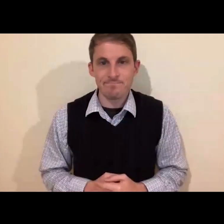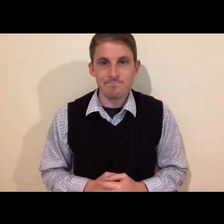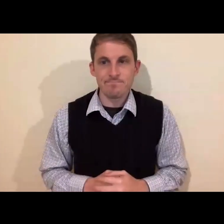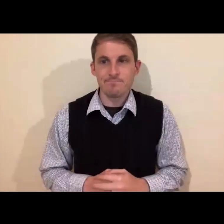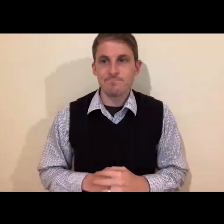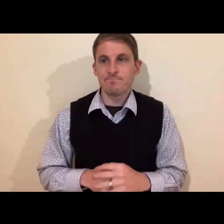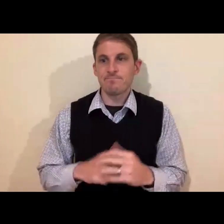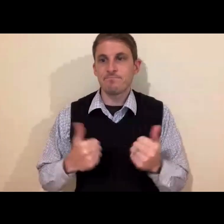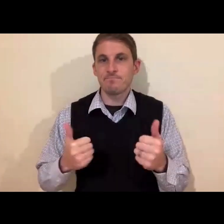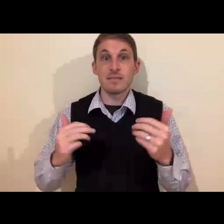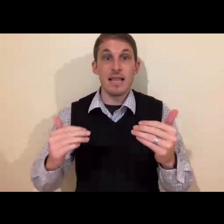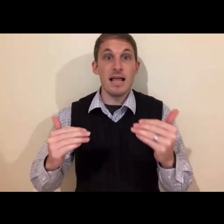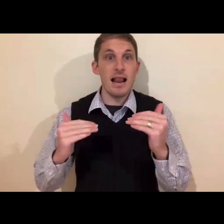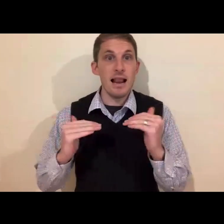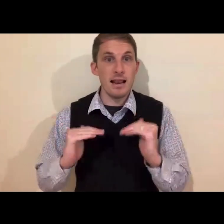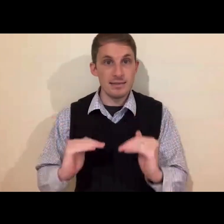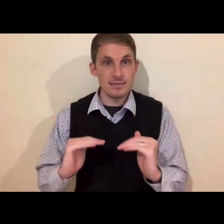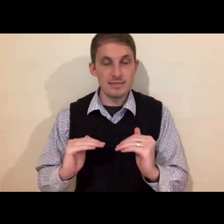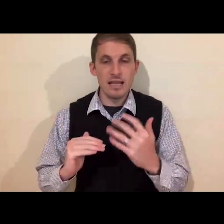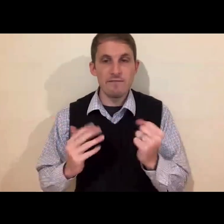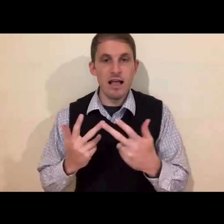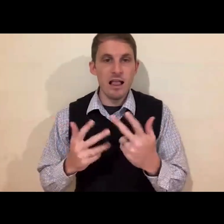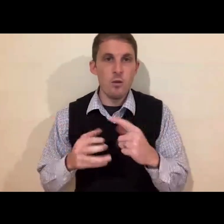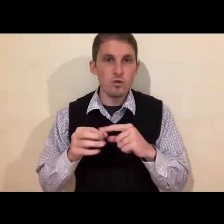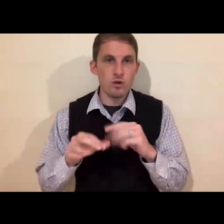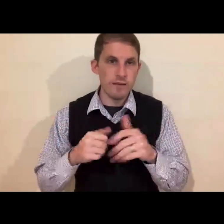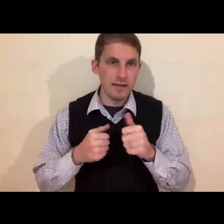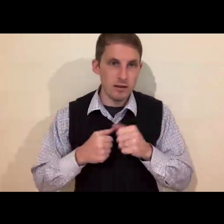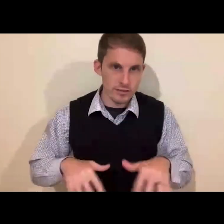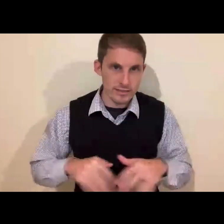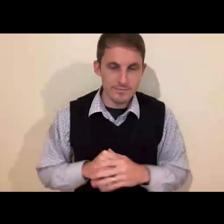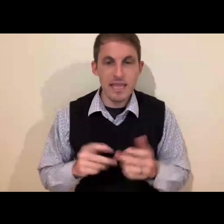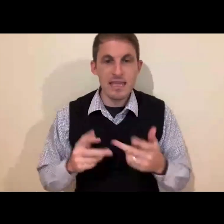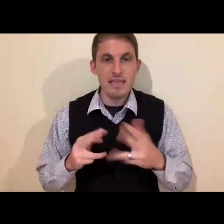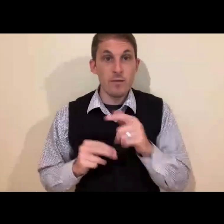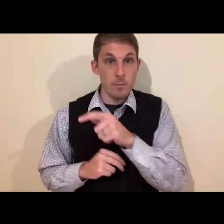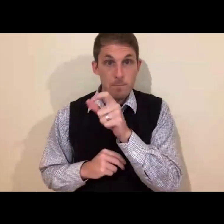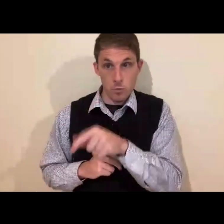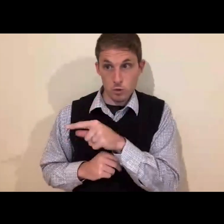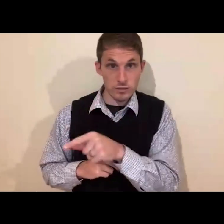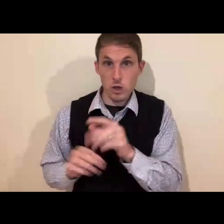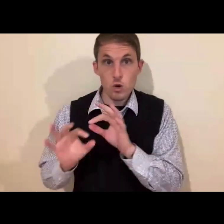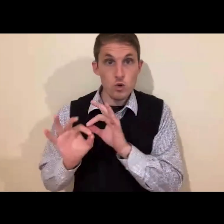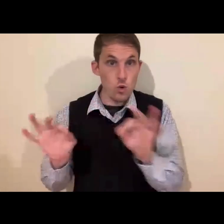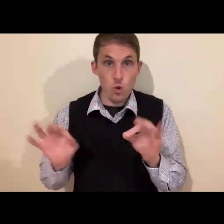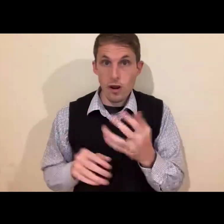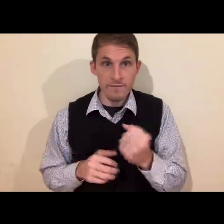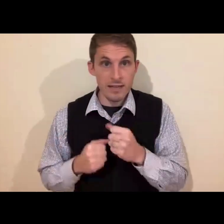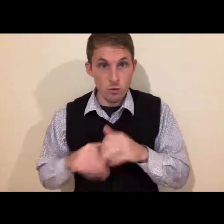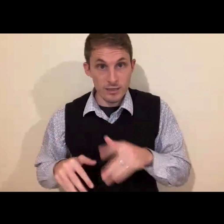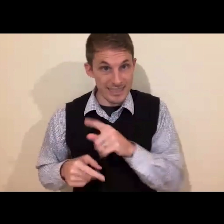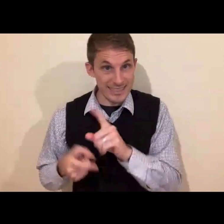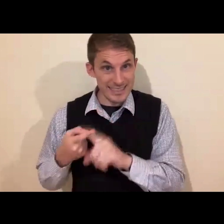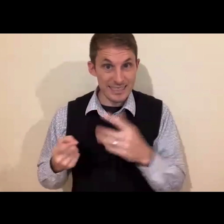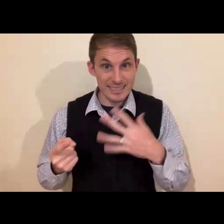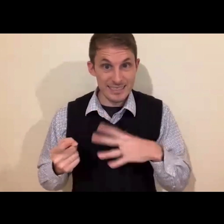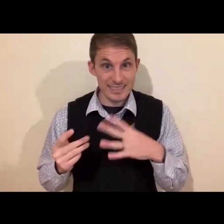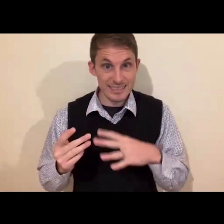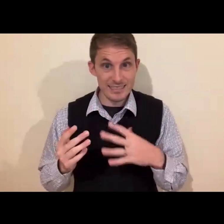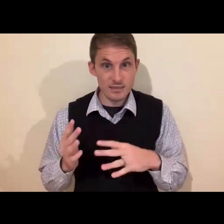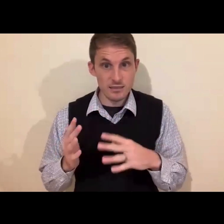got another incontinence question. So if the care recipient did not have incontinence, do they still need to